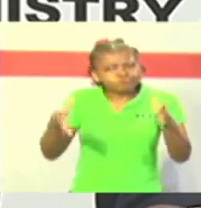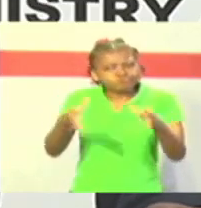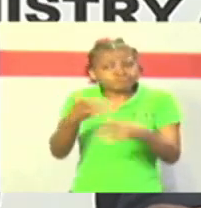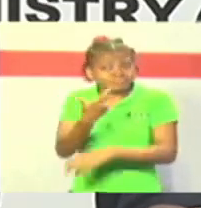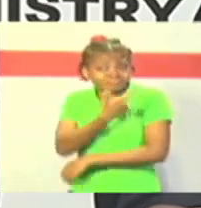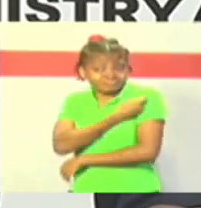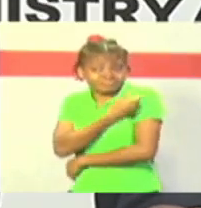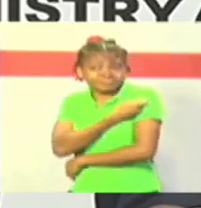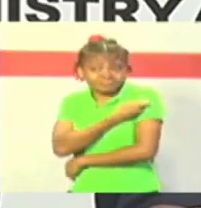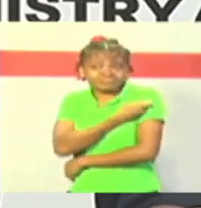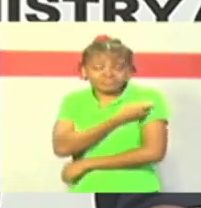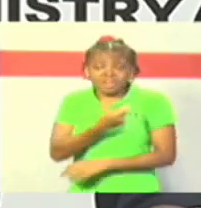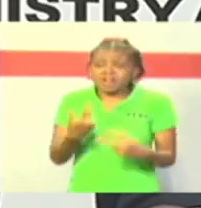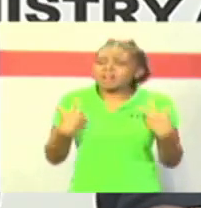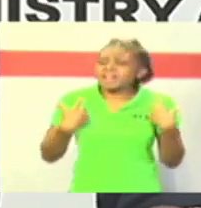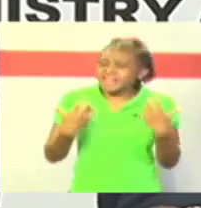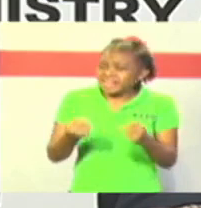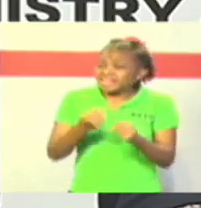other